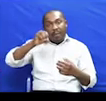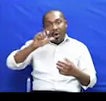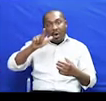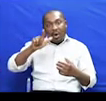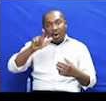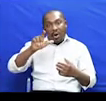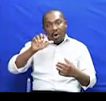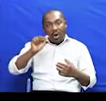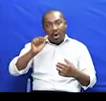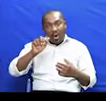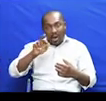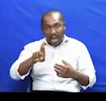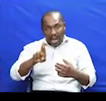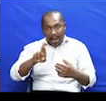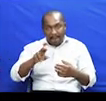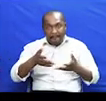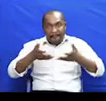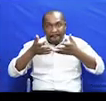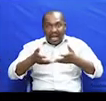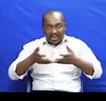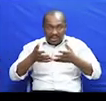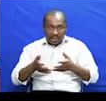do we calculate? We know that from